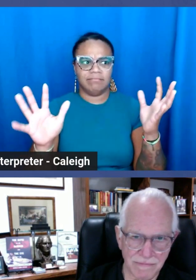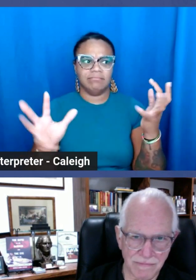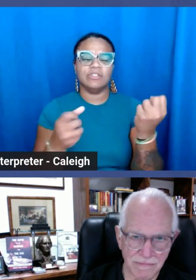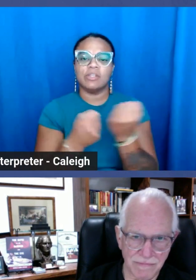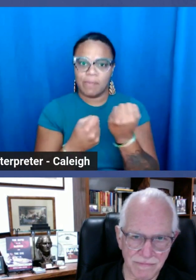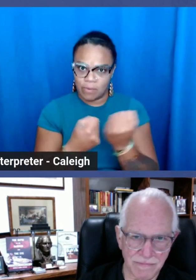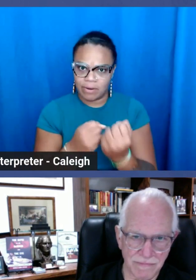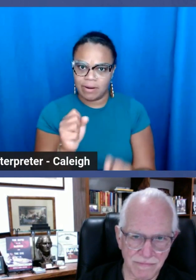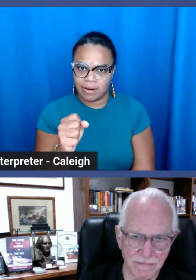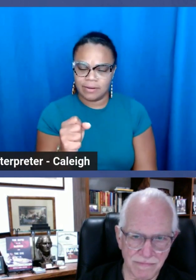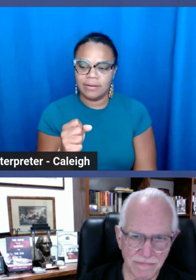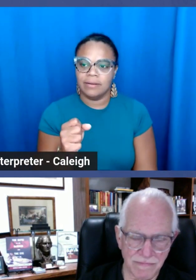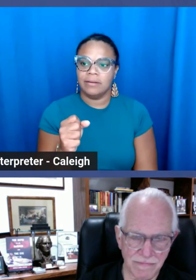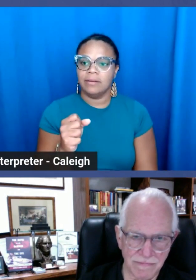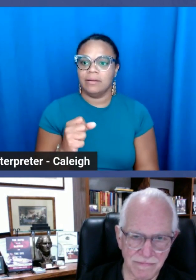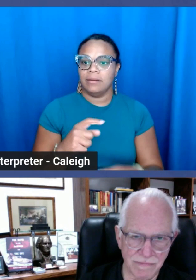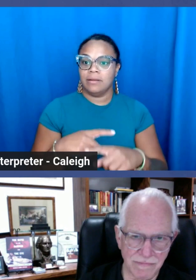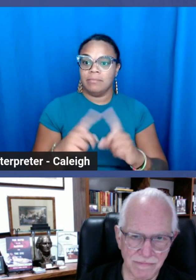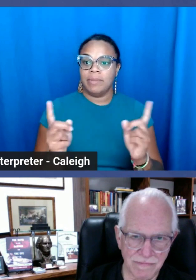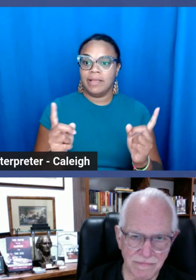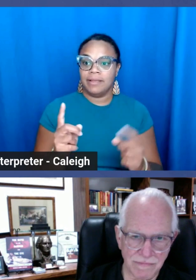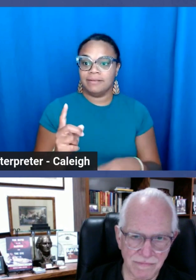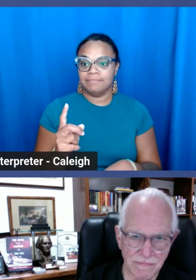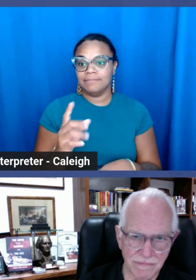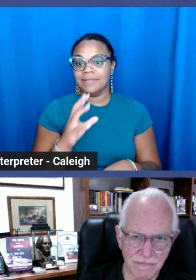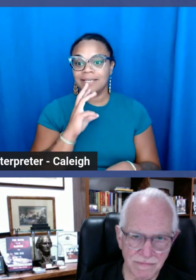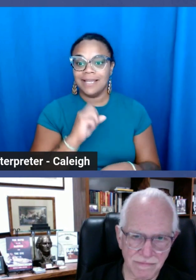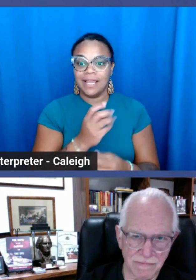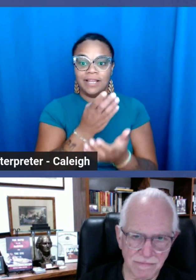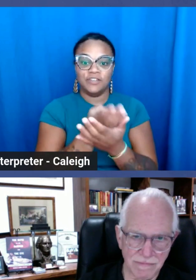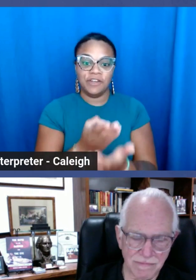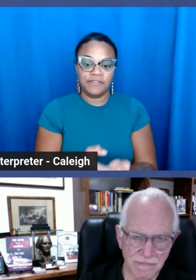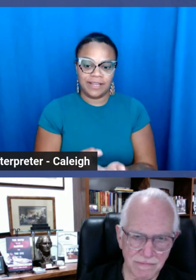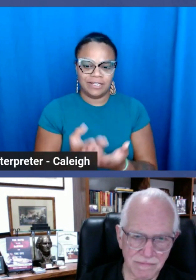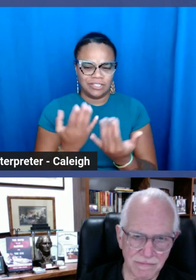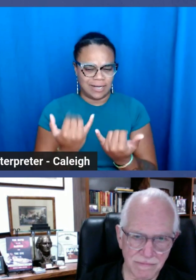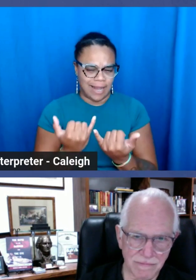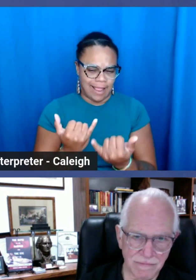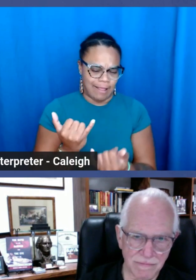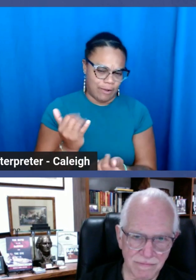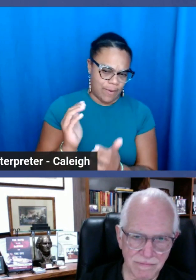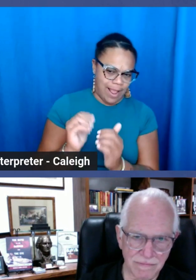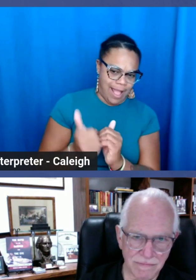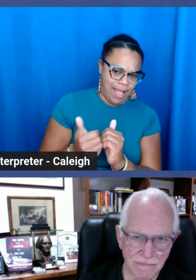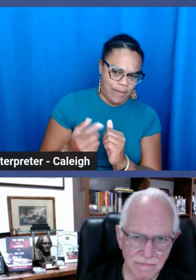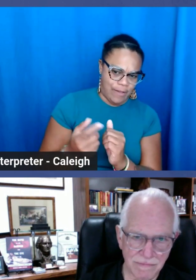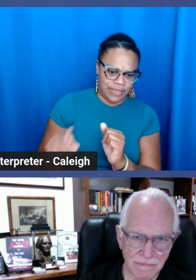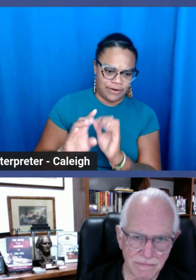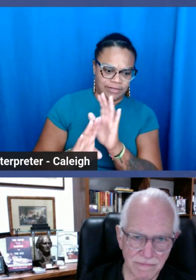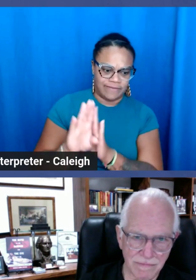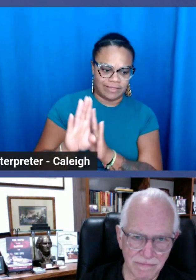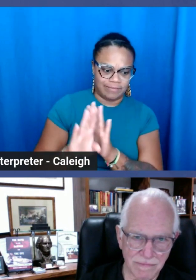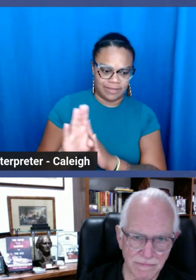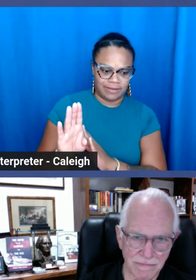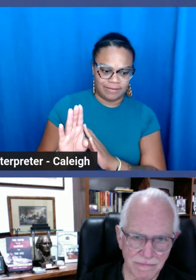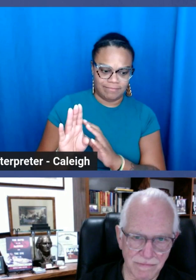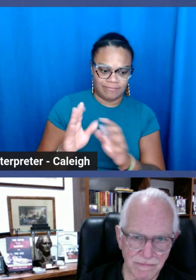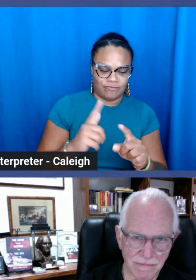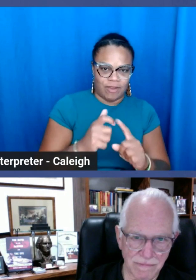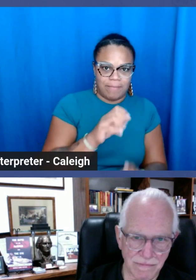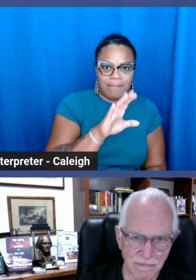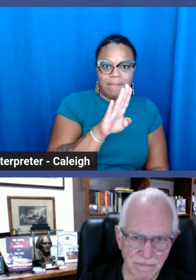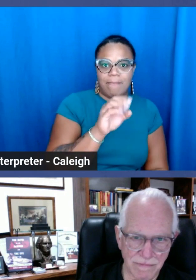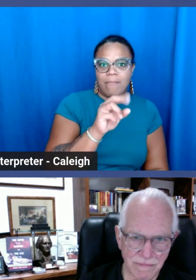But age verification, the way it seems to be developing from the bounty laws